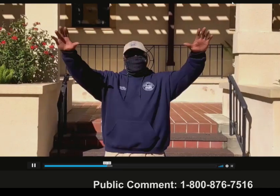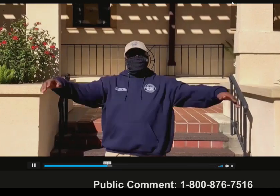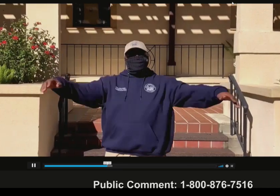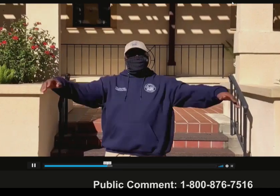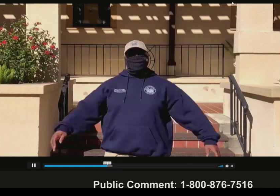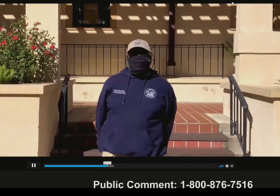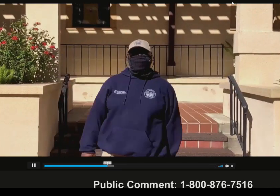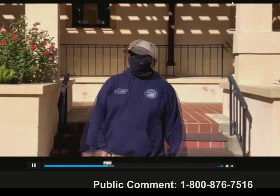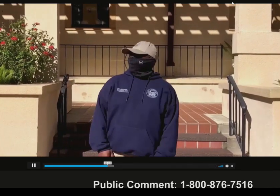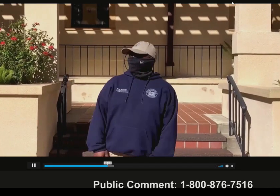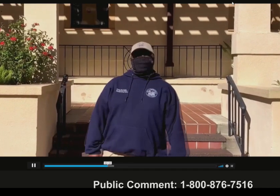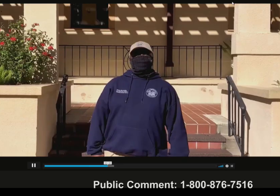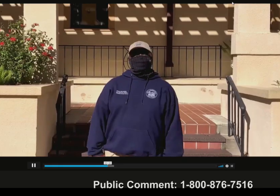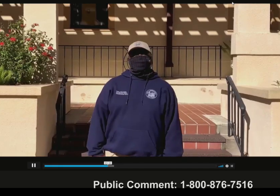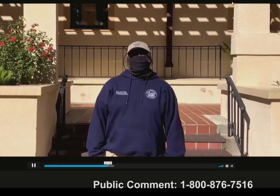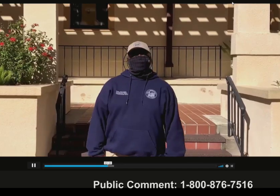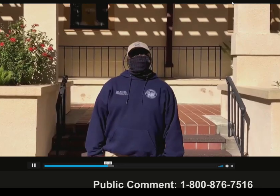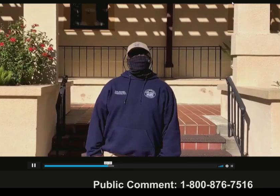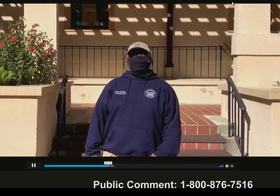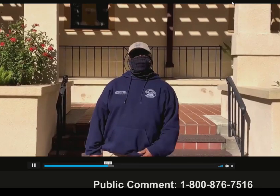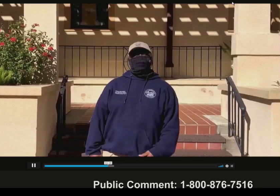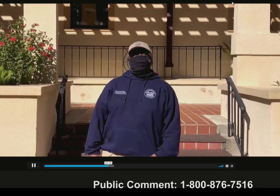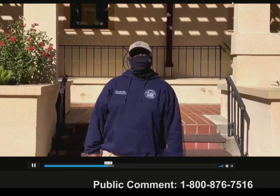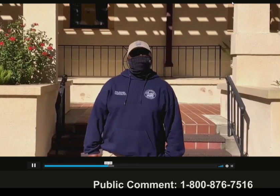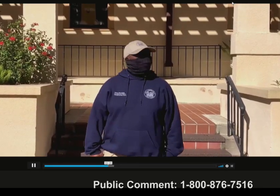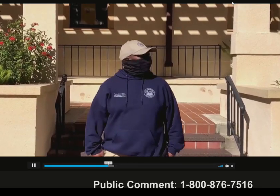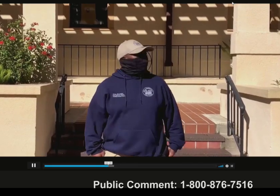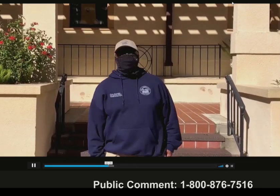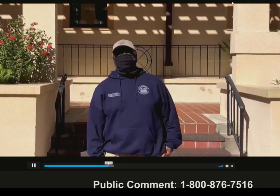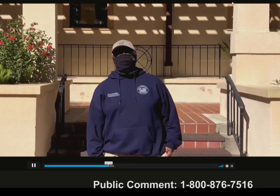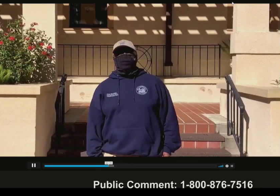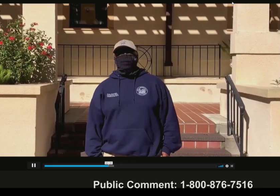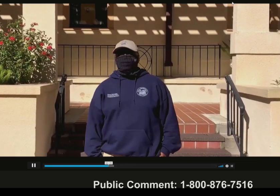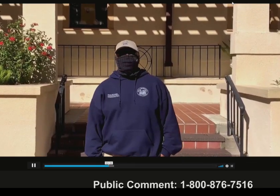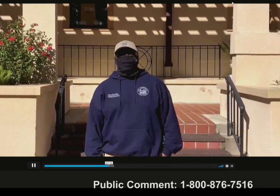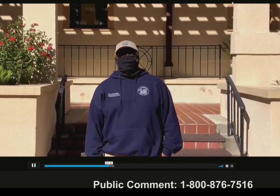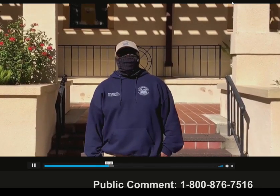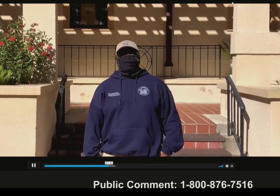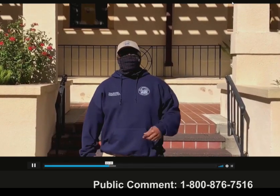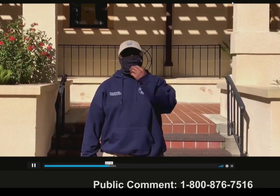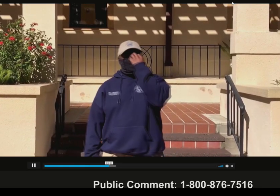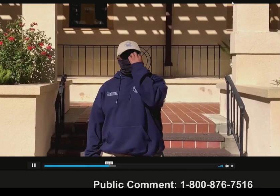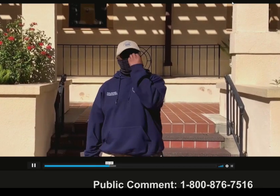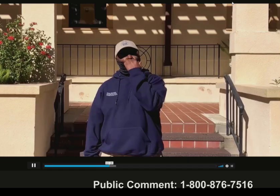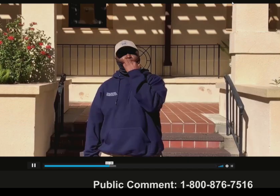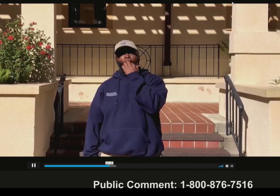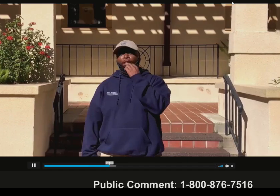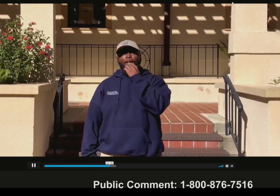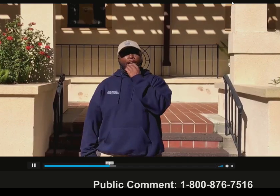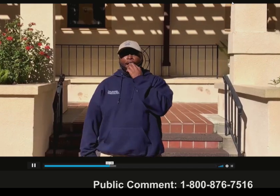Steve. I asked you a few weeks ago what we was gonna do for you, so I guess this is it.